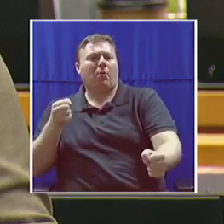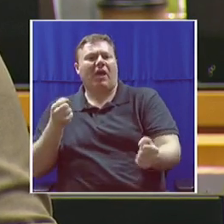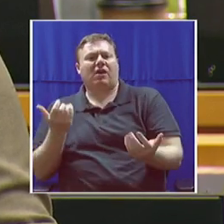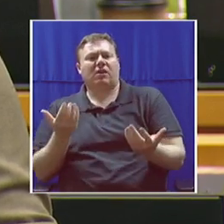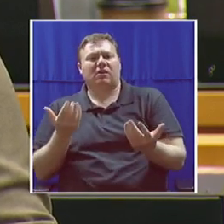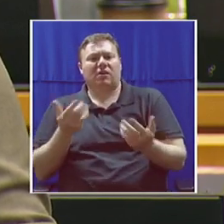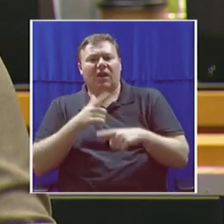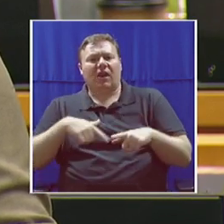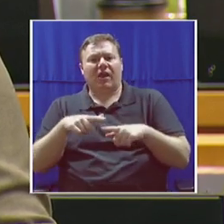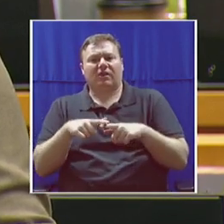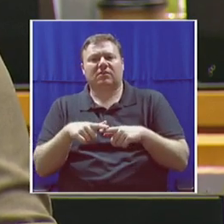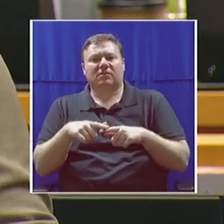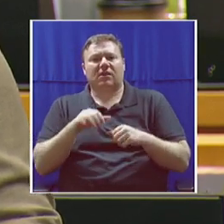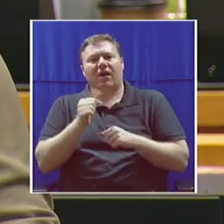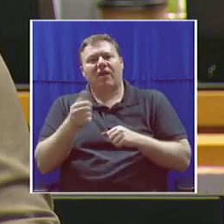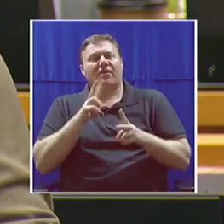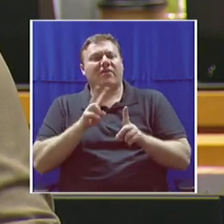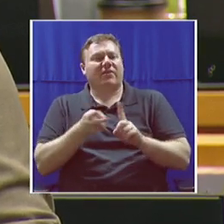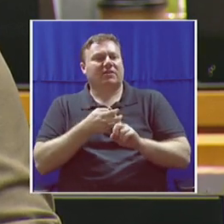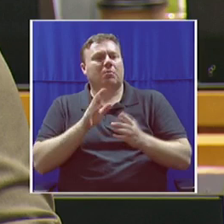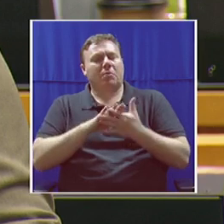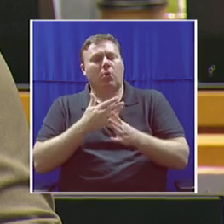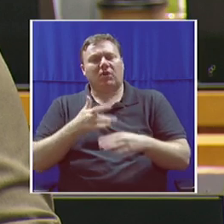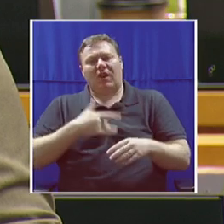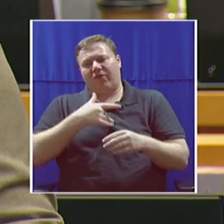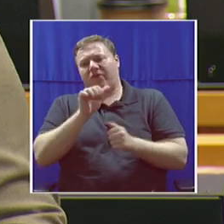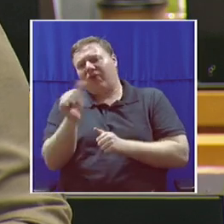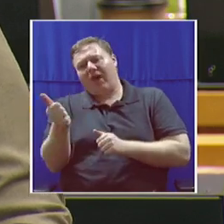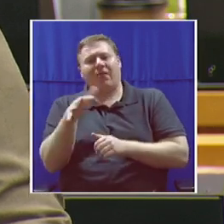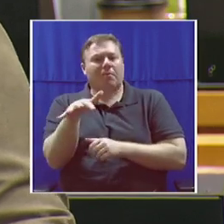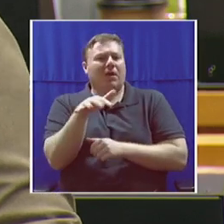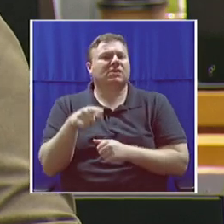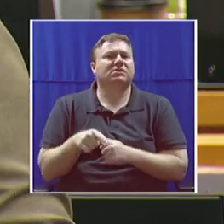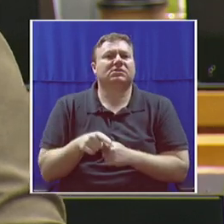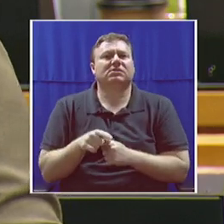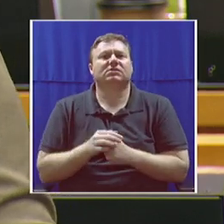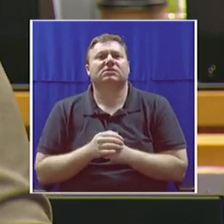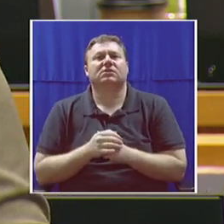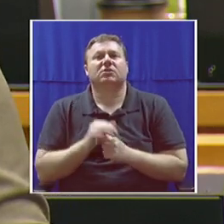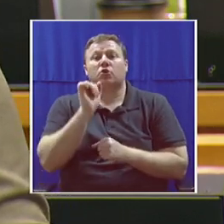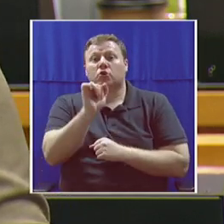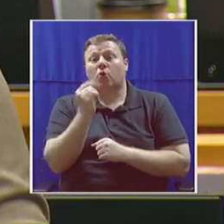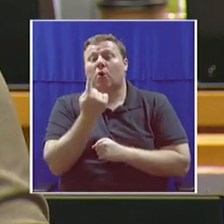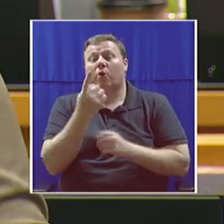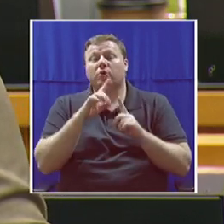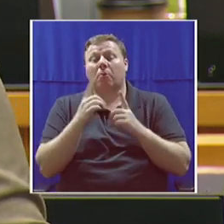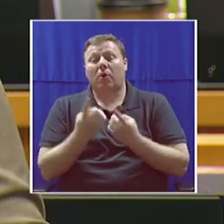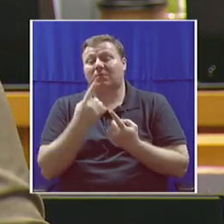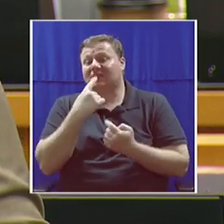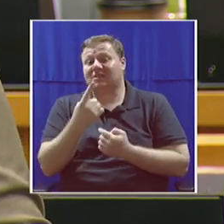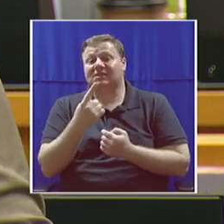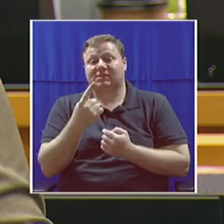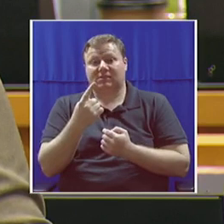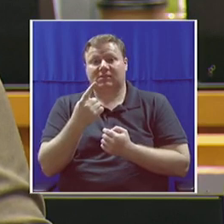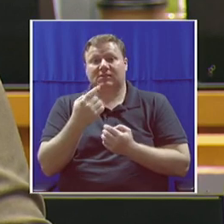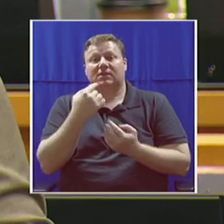on where they currently live by an according to your own Department a submission to court there